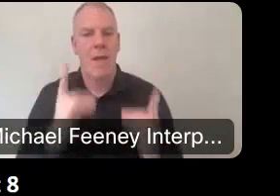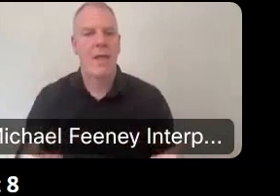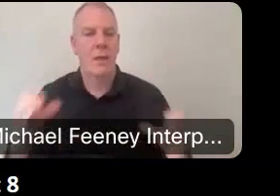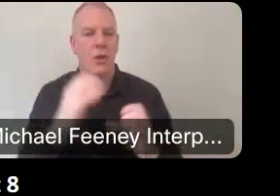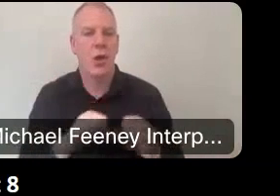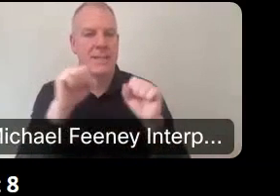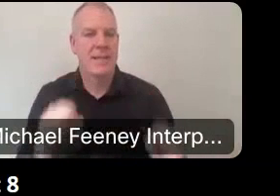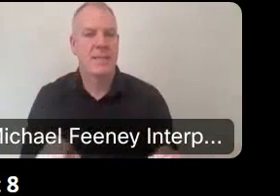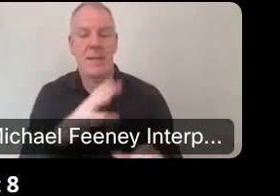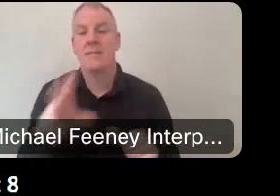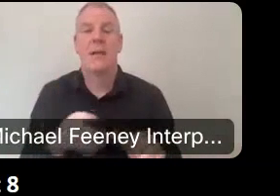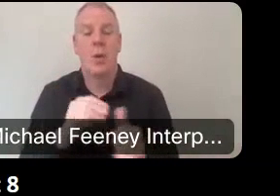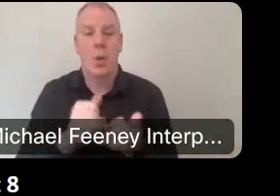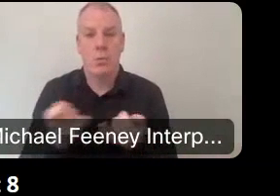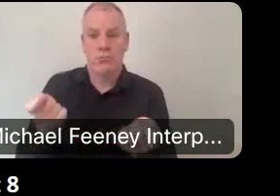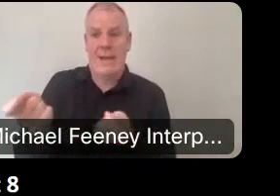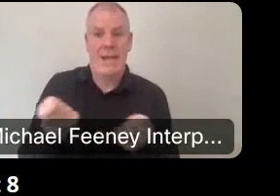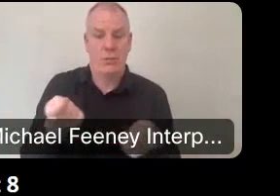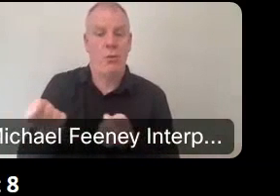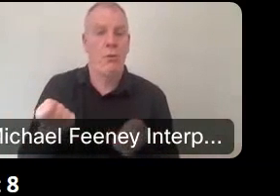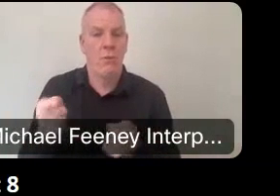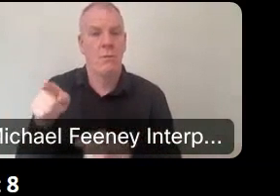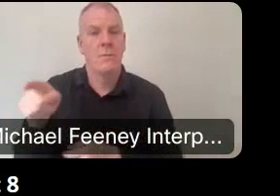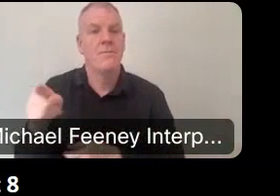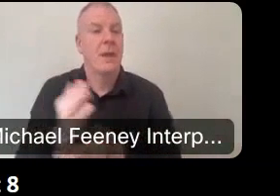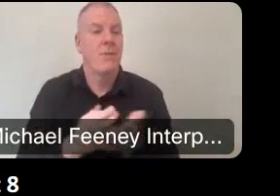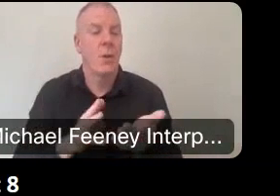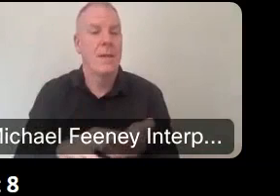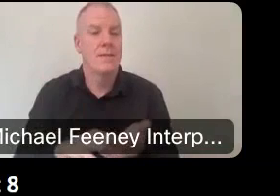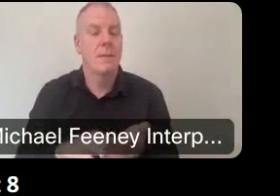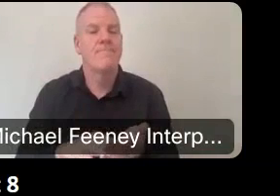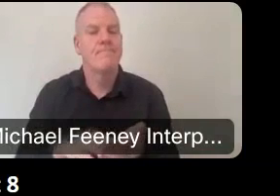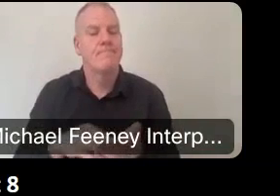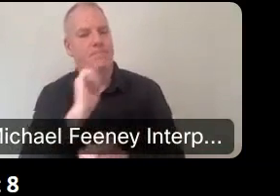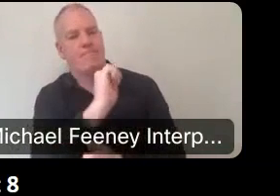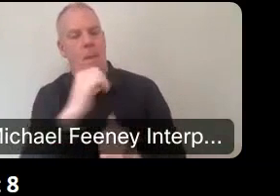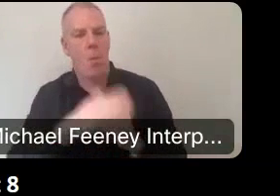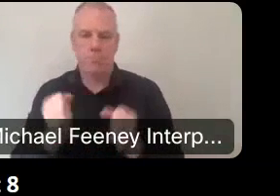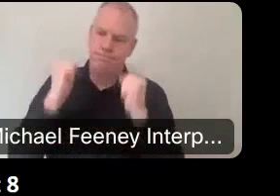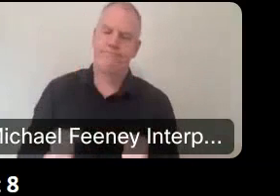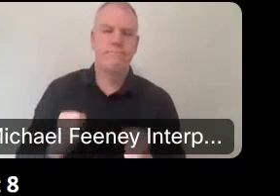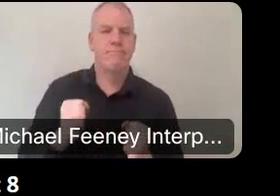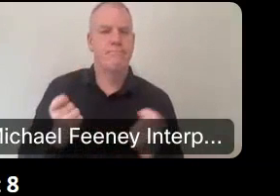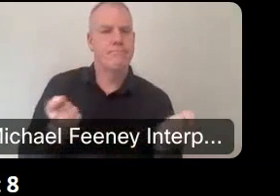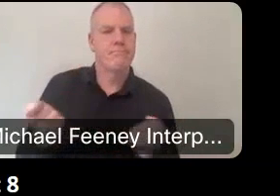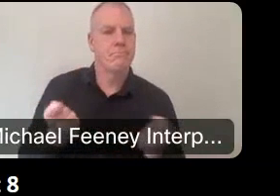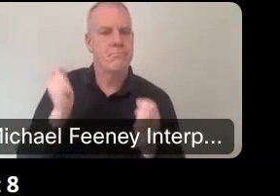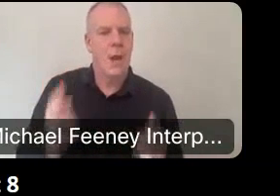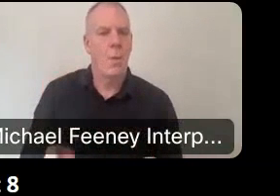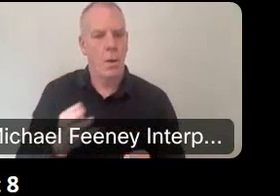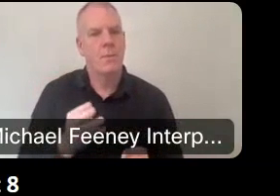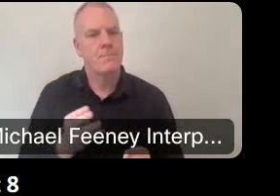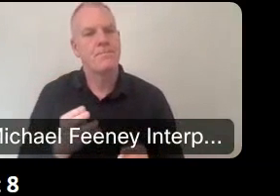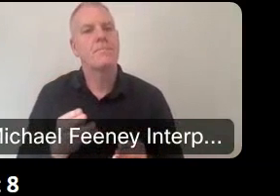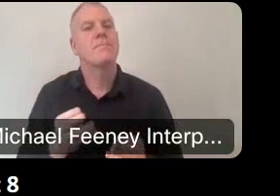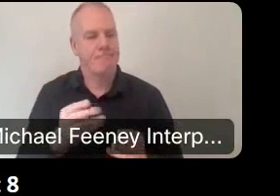So in particular for the regulator, as I mentioned just a few minutes ago, it increases some of their authorities and it expands it to